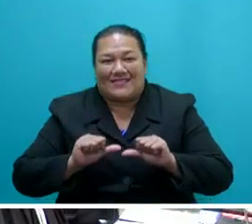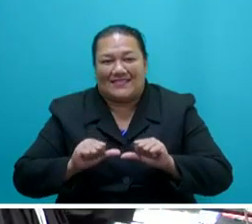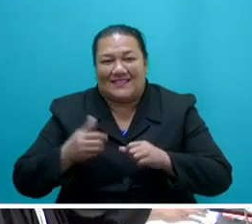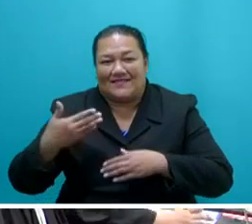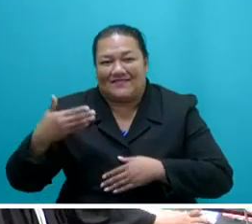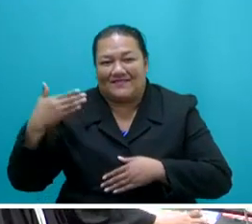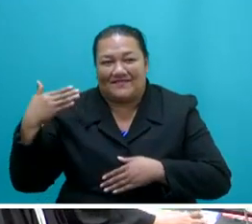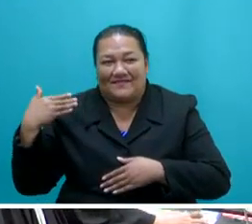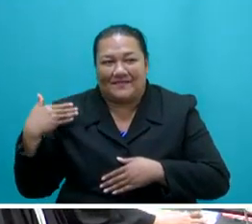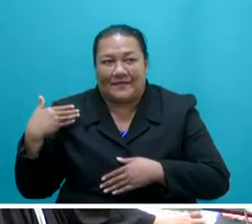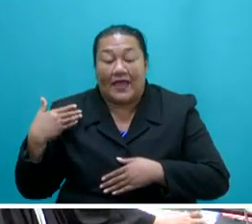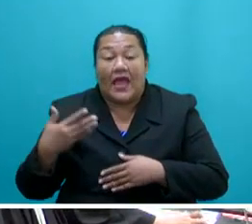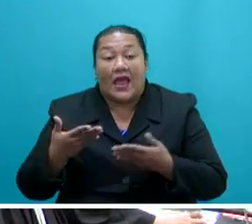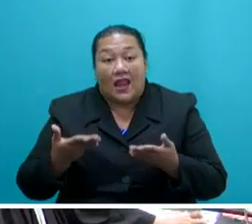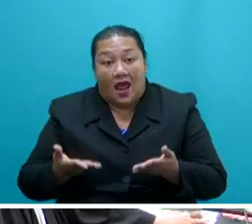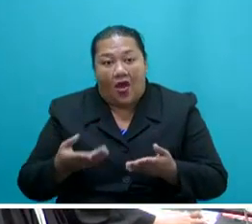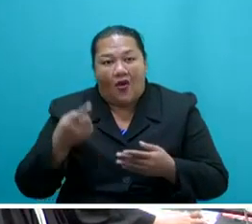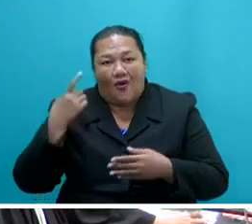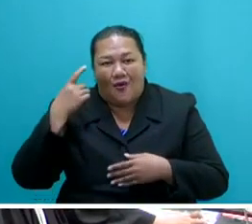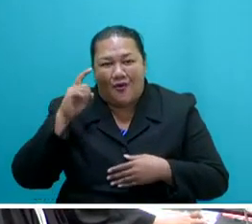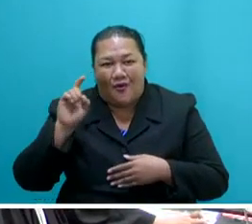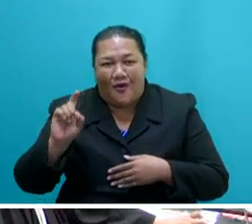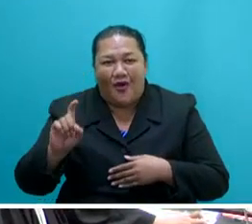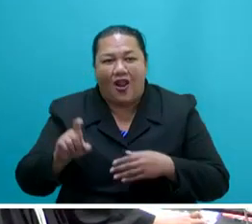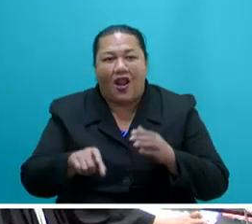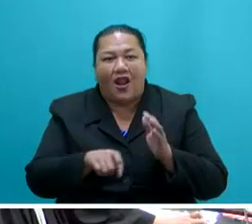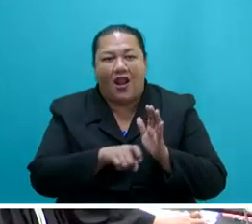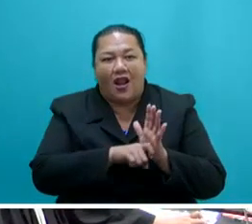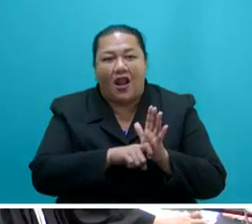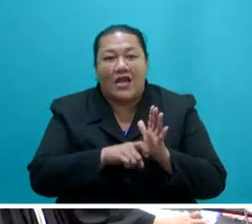Simeone Rasopa. You have the floor, sir.